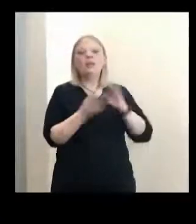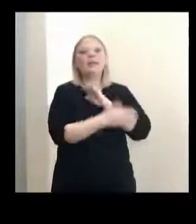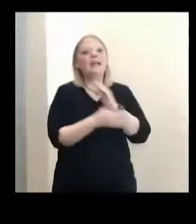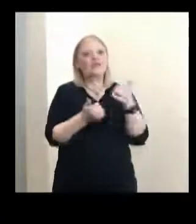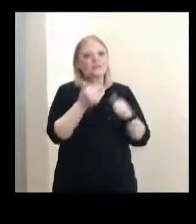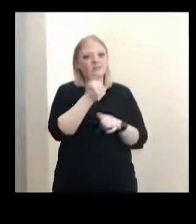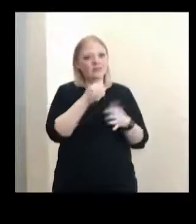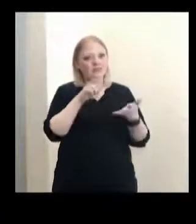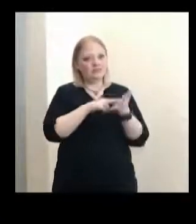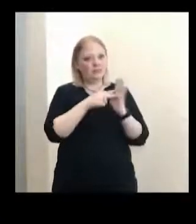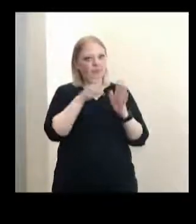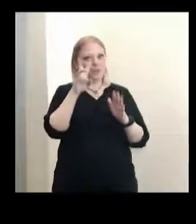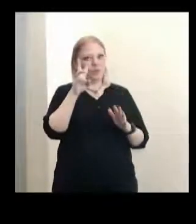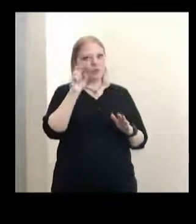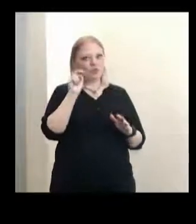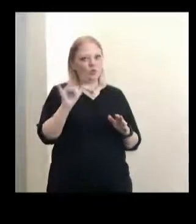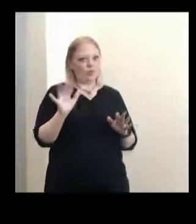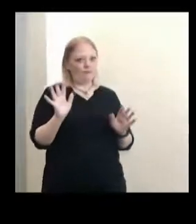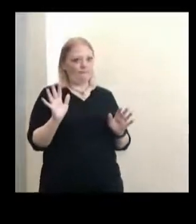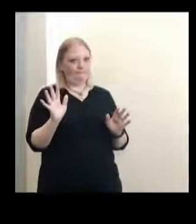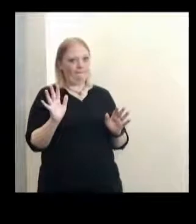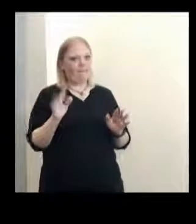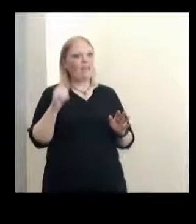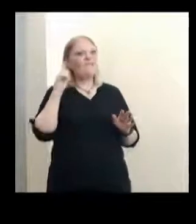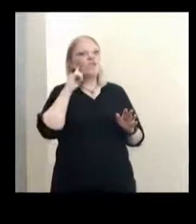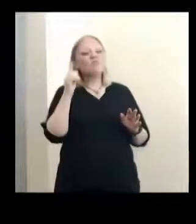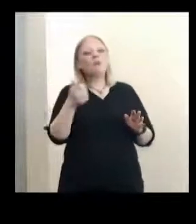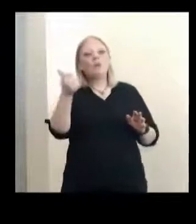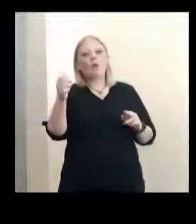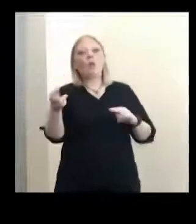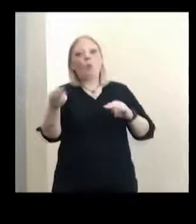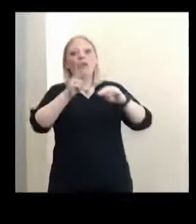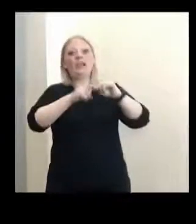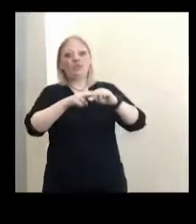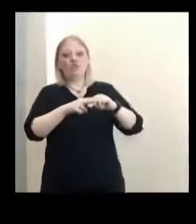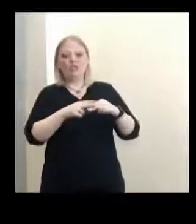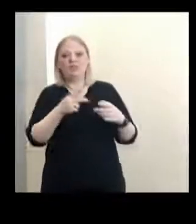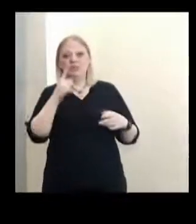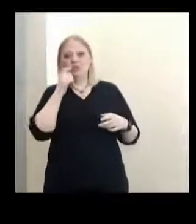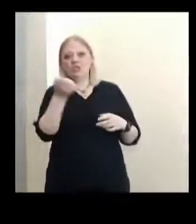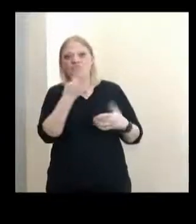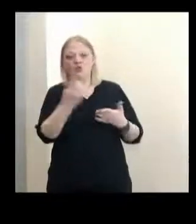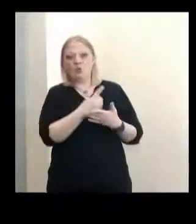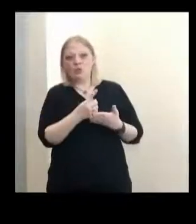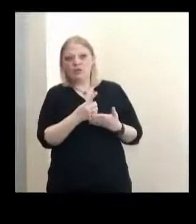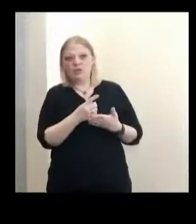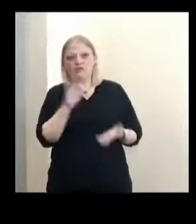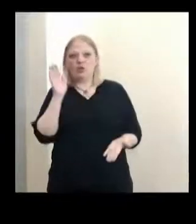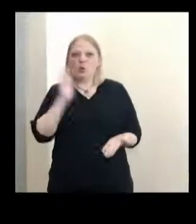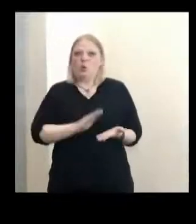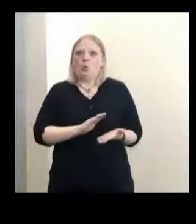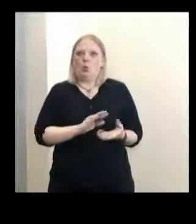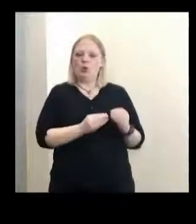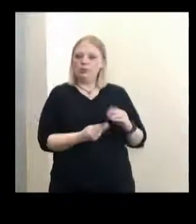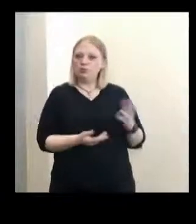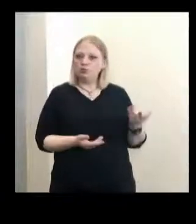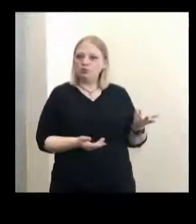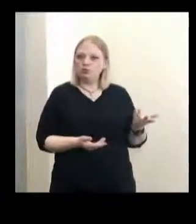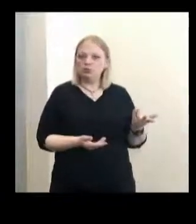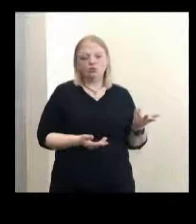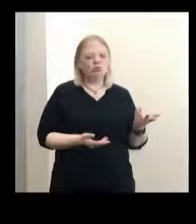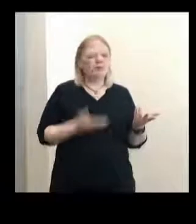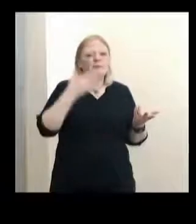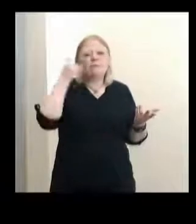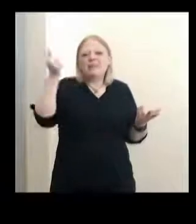out of Western New York. And I've heard from others who said they've seen an increase after having a couple weeks of lower numbers. As best as I